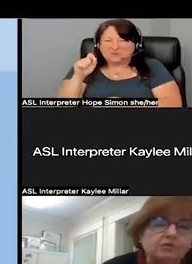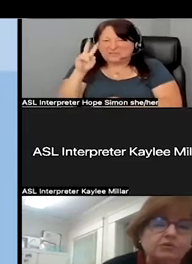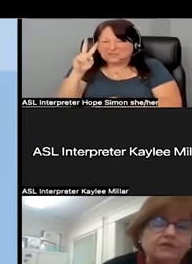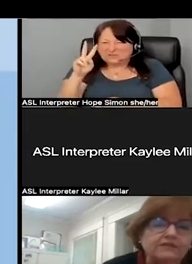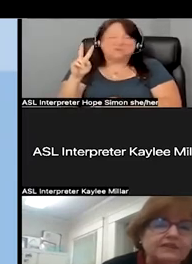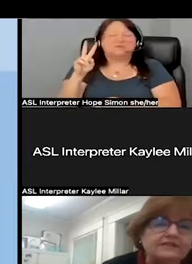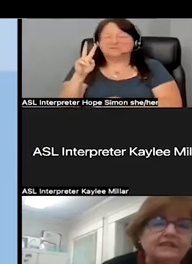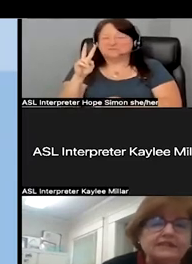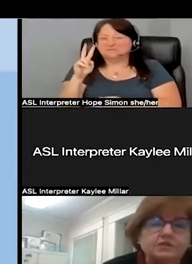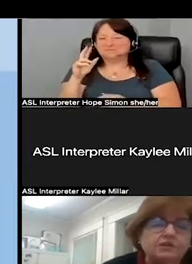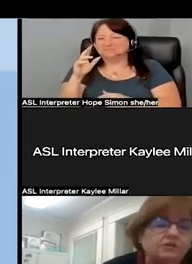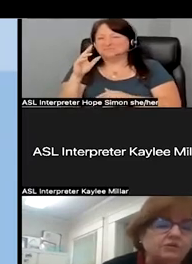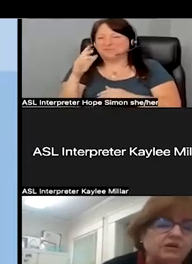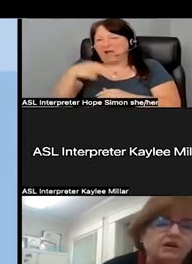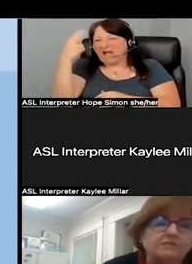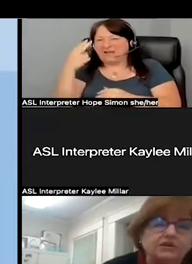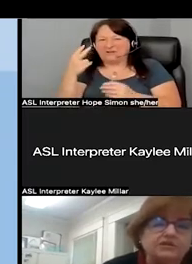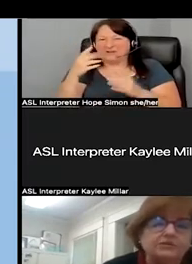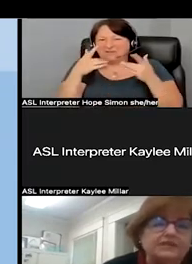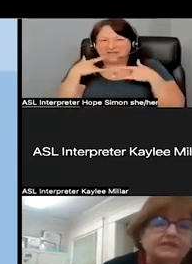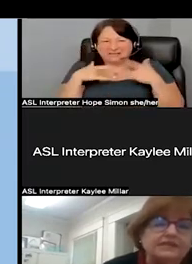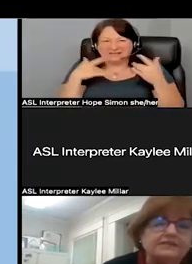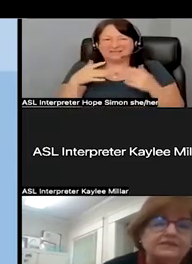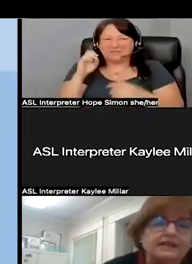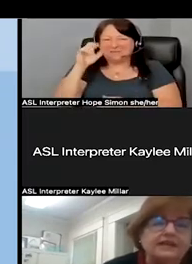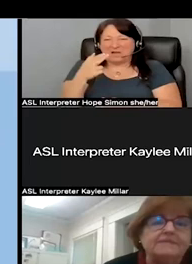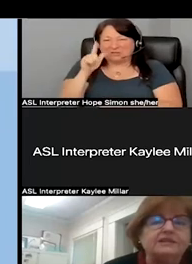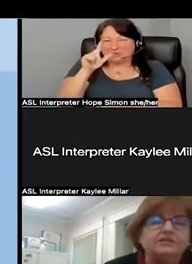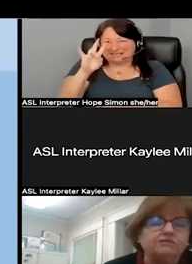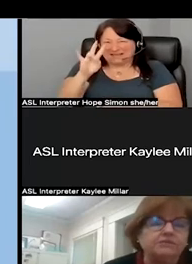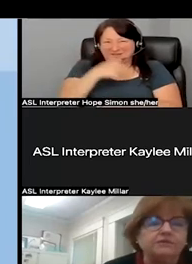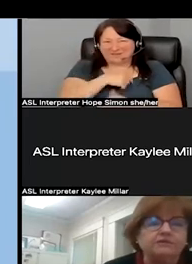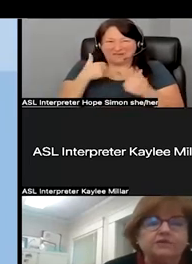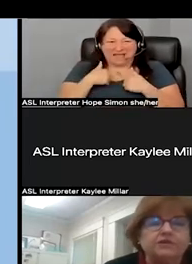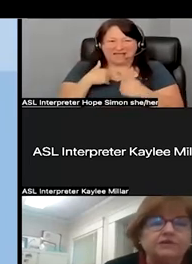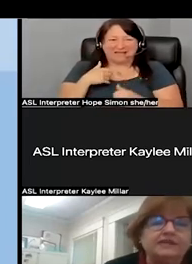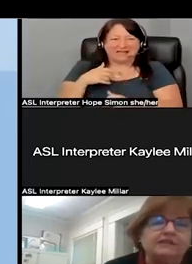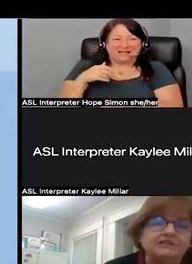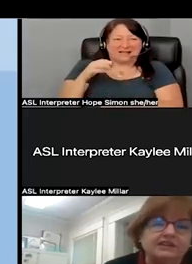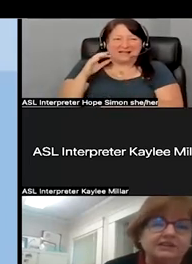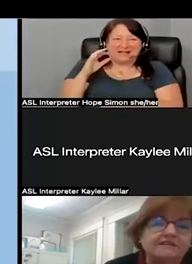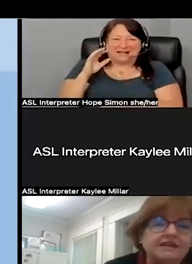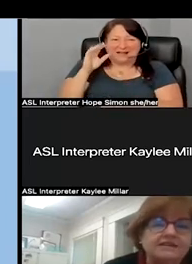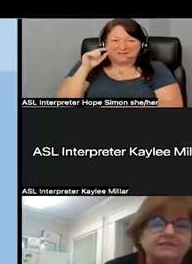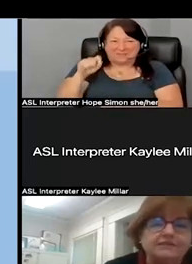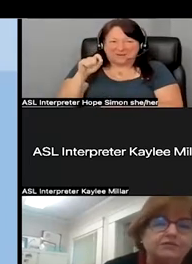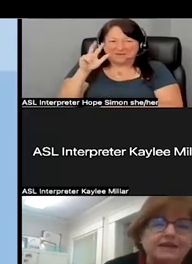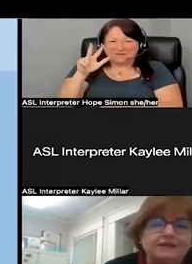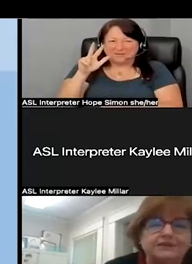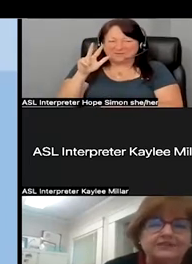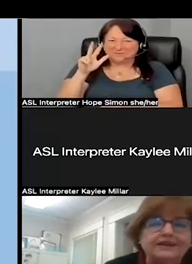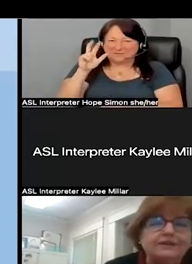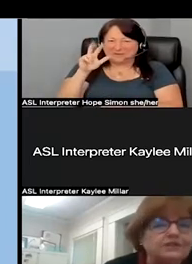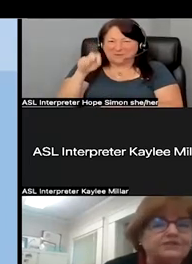most noteworthy events in the last quarter were on March 22nd. We had a magnitude 3.4 earthquake near Ontario. Some of you